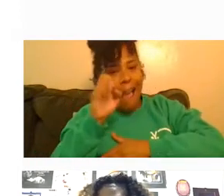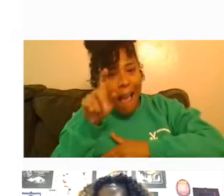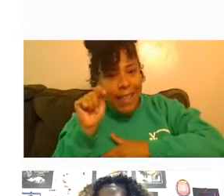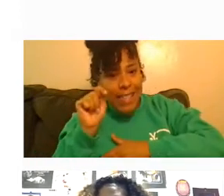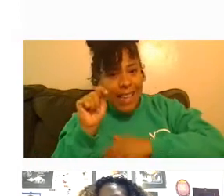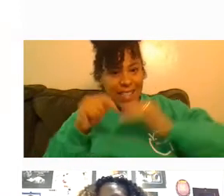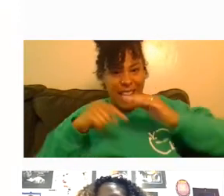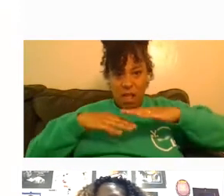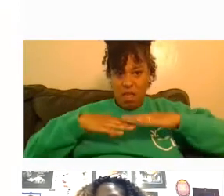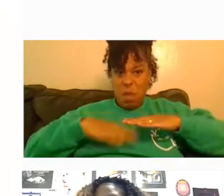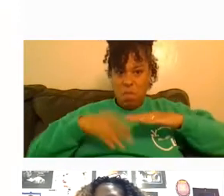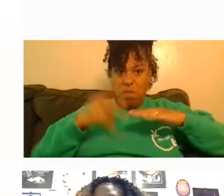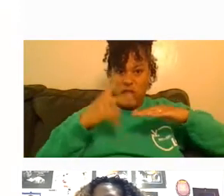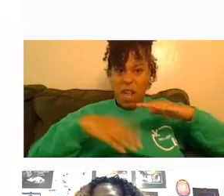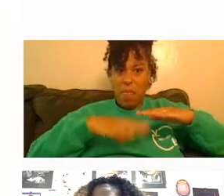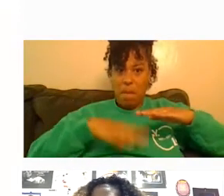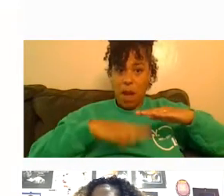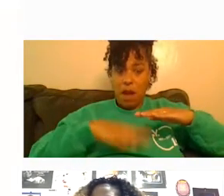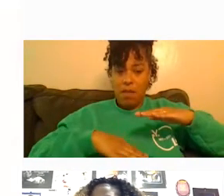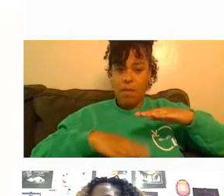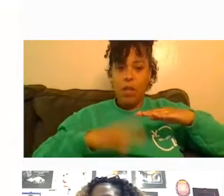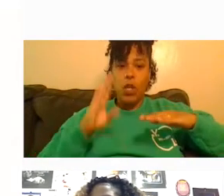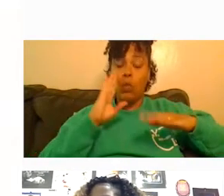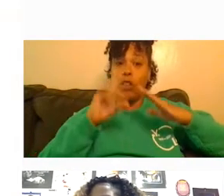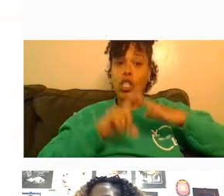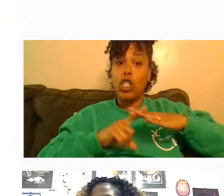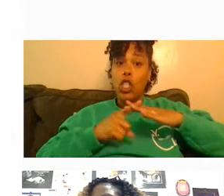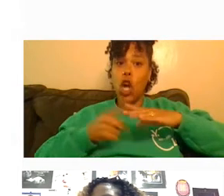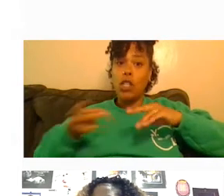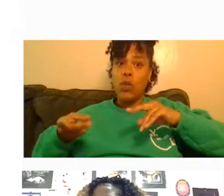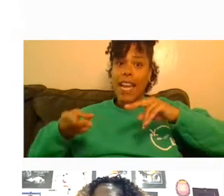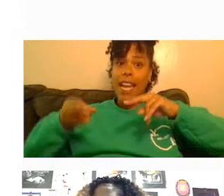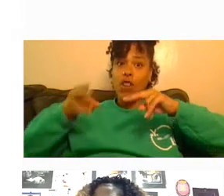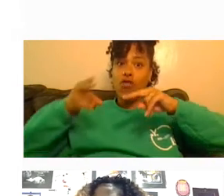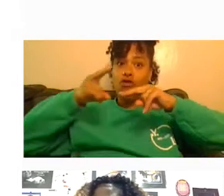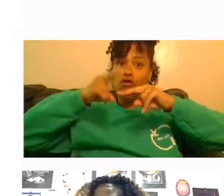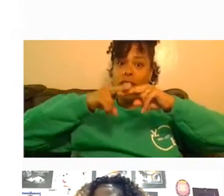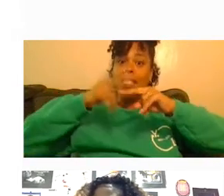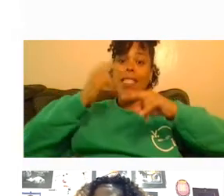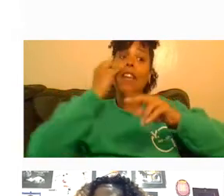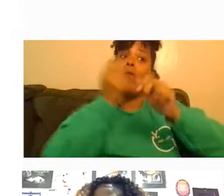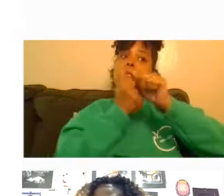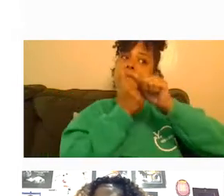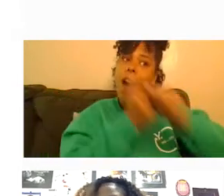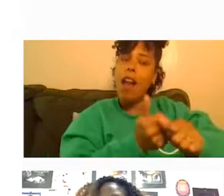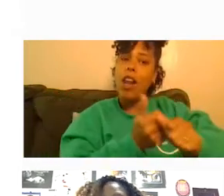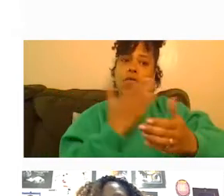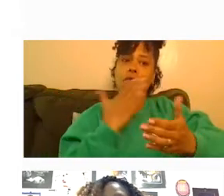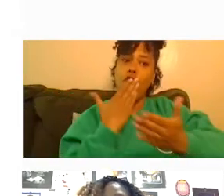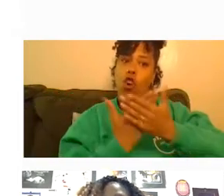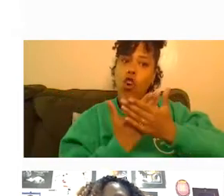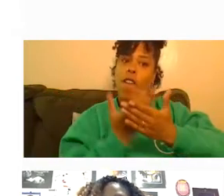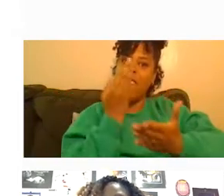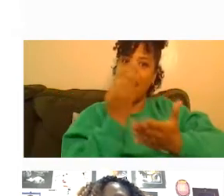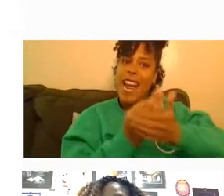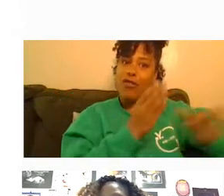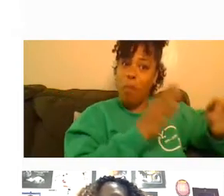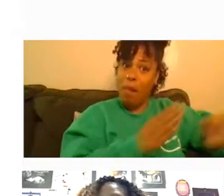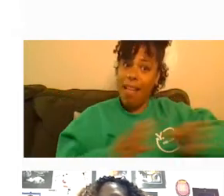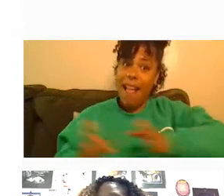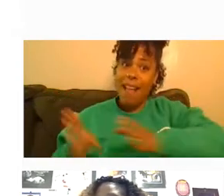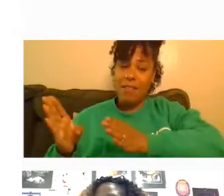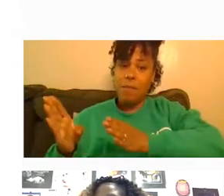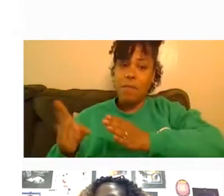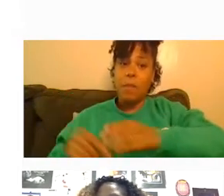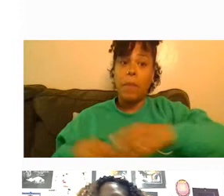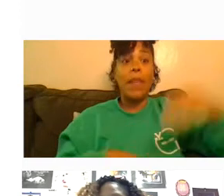bottom here, will start to increase if we follow a good financial plan. Right here, we don't